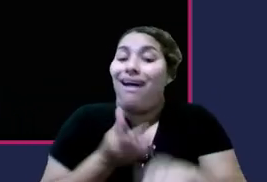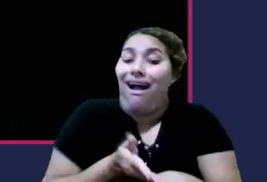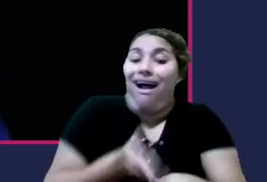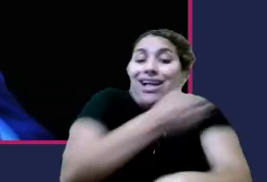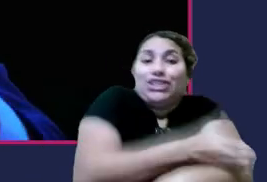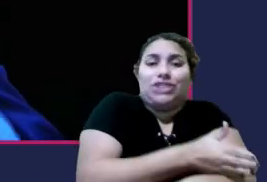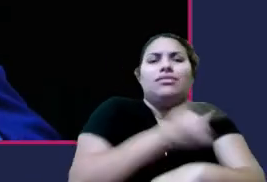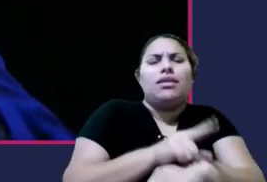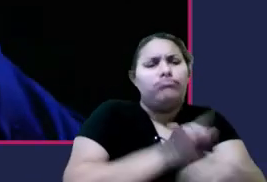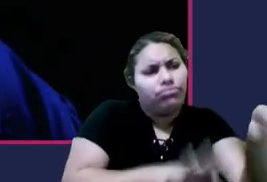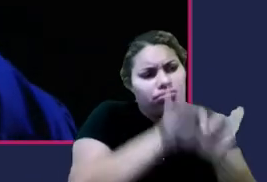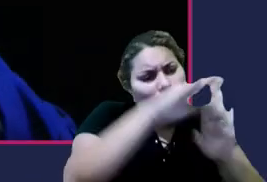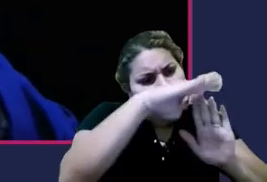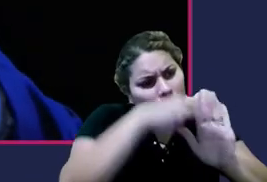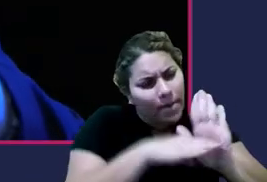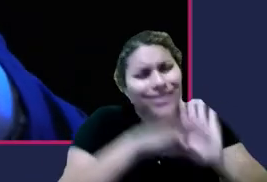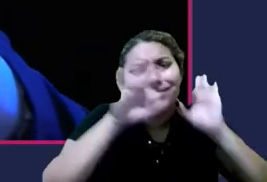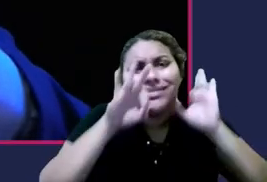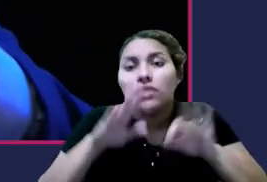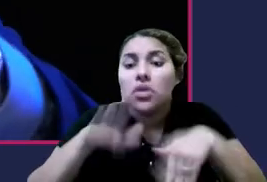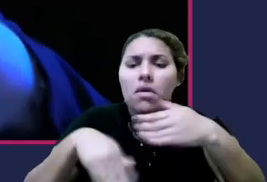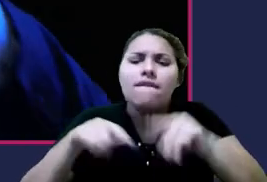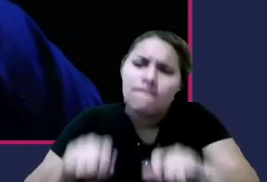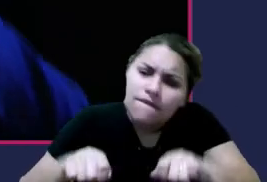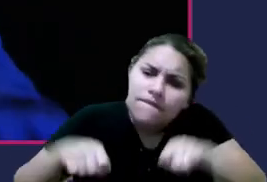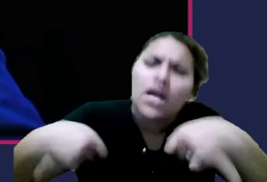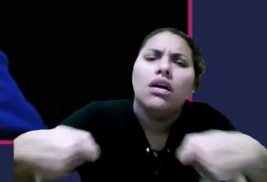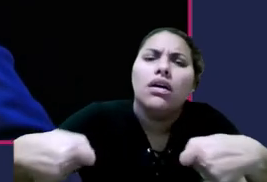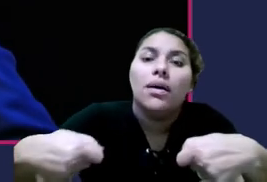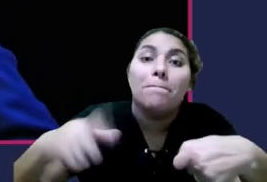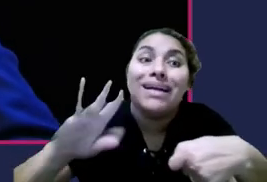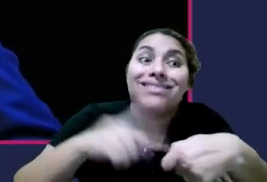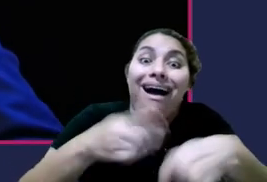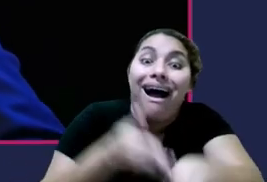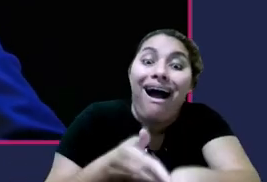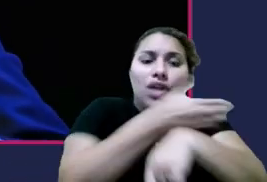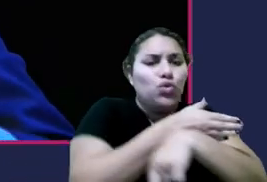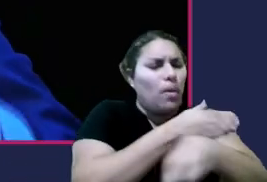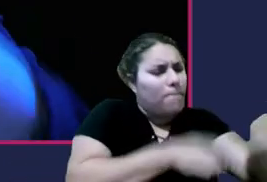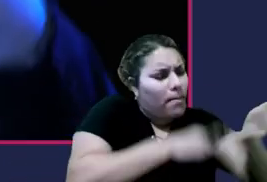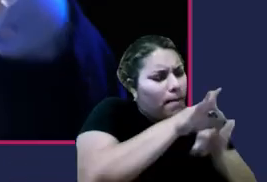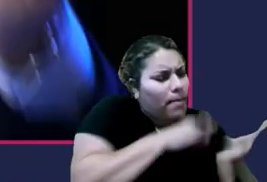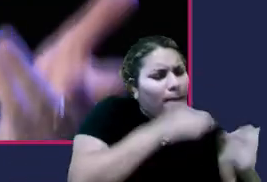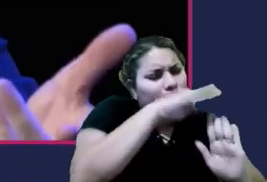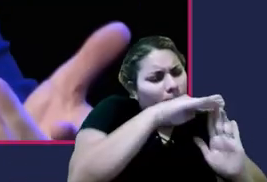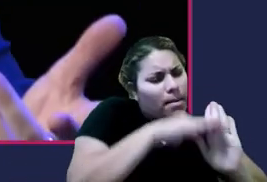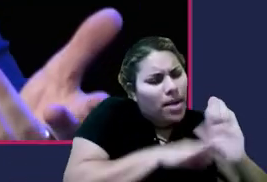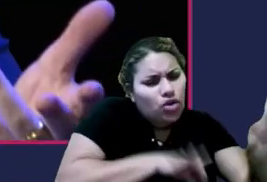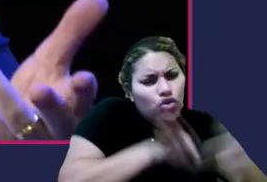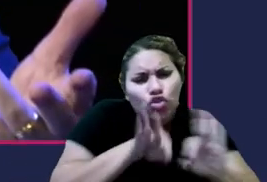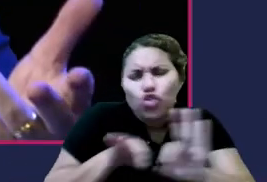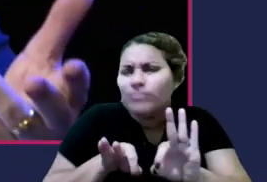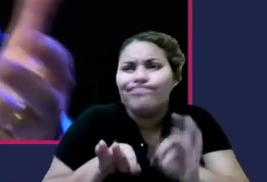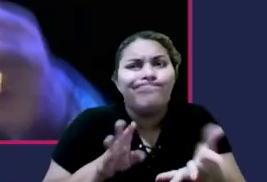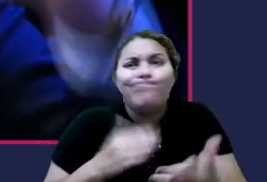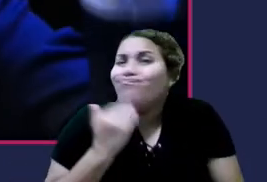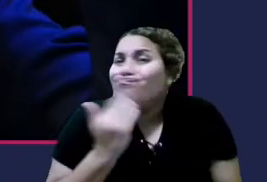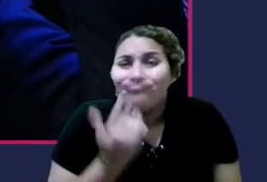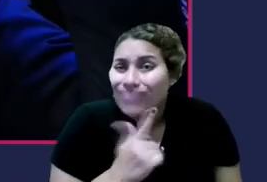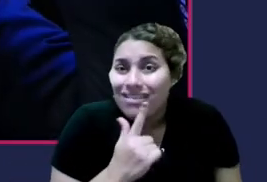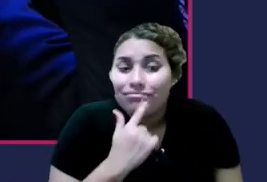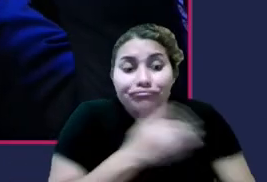need to have a plan. And if you don't have it, if you don't have a plan, we